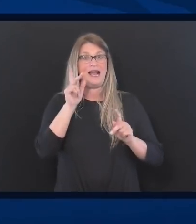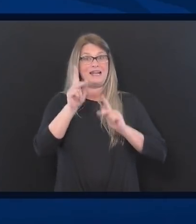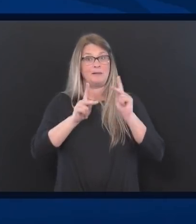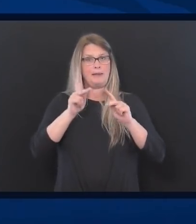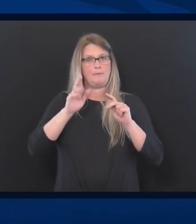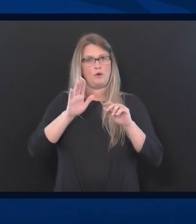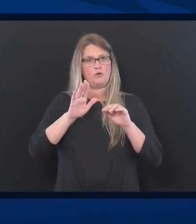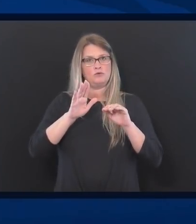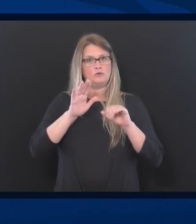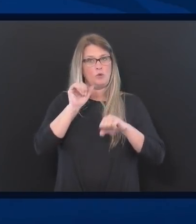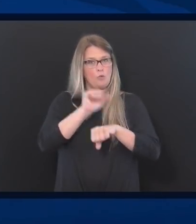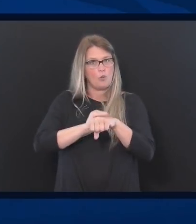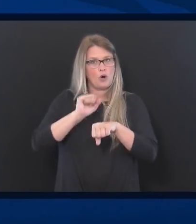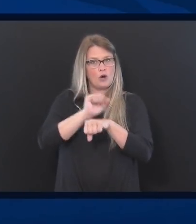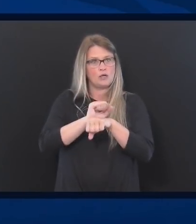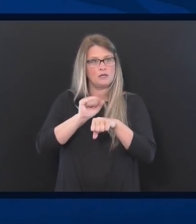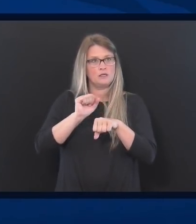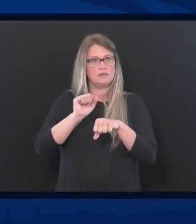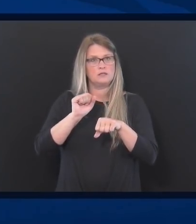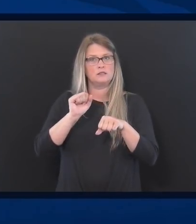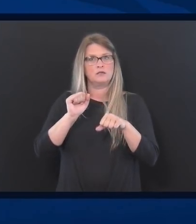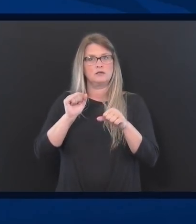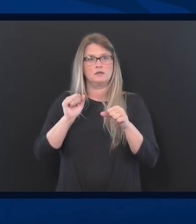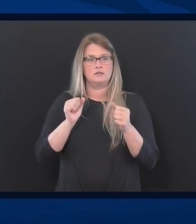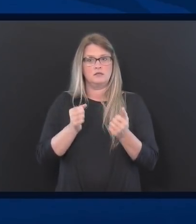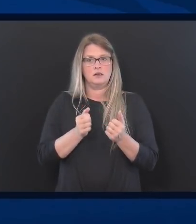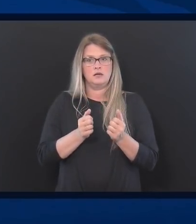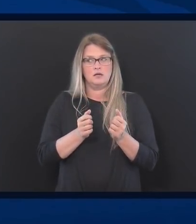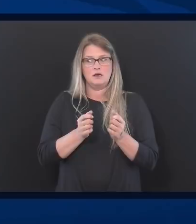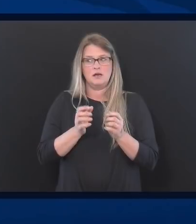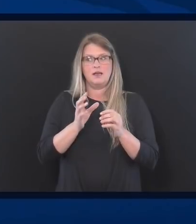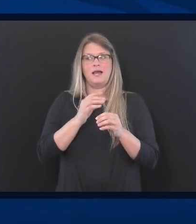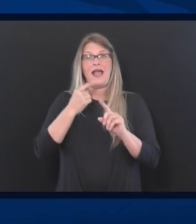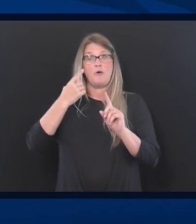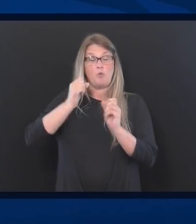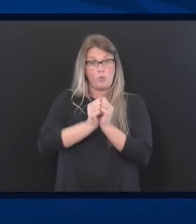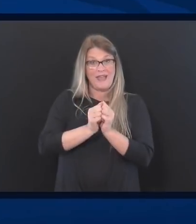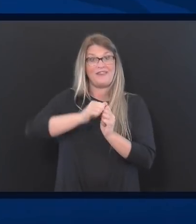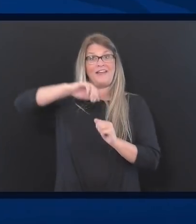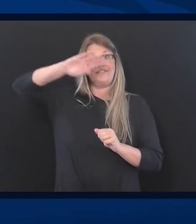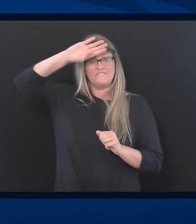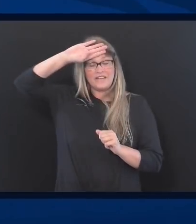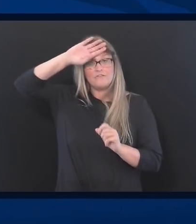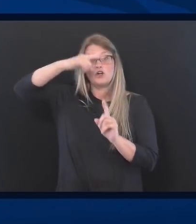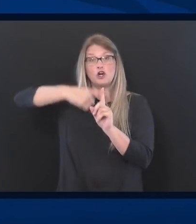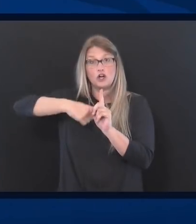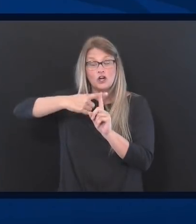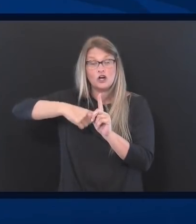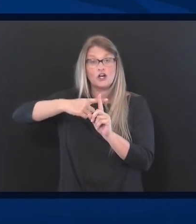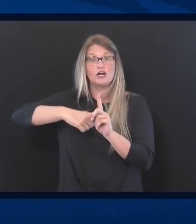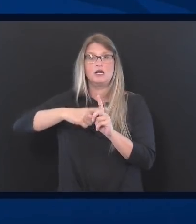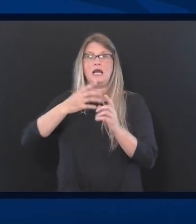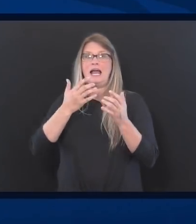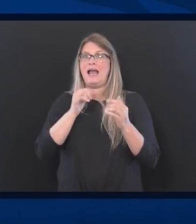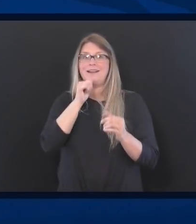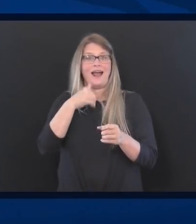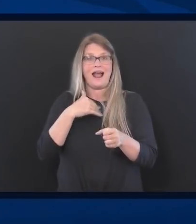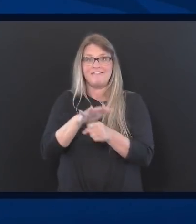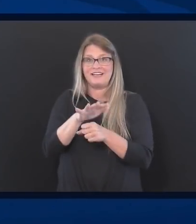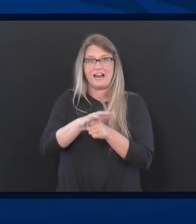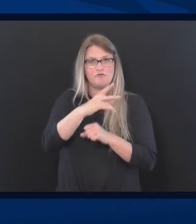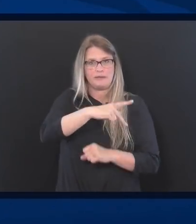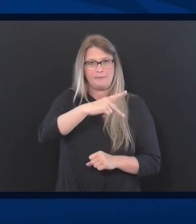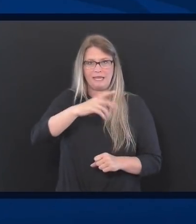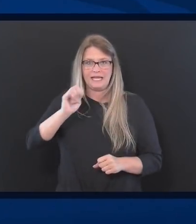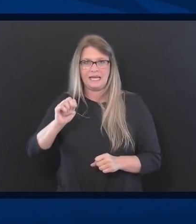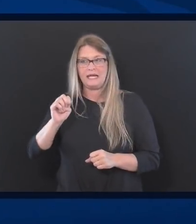floor are working with fevers or others are symptomatic, and also that Sharp is not getting the PPE equipment like some